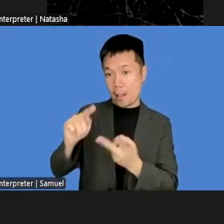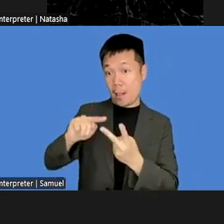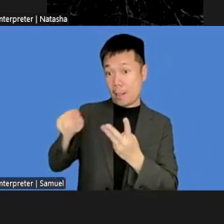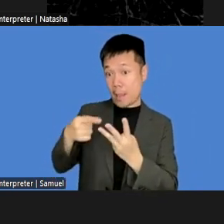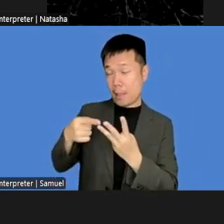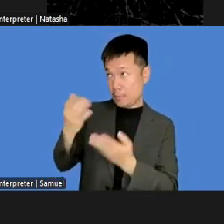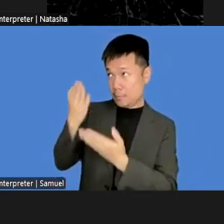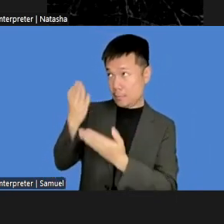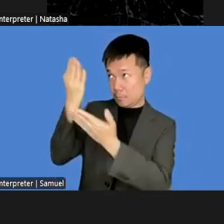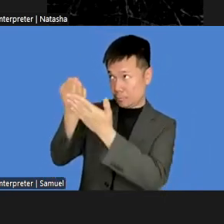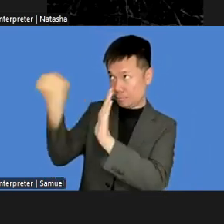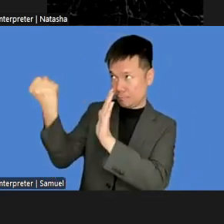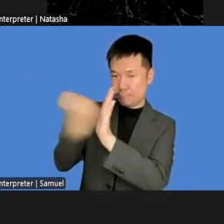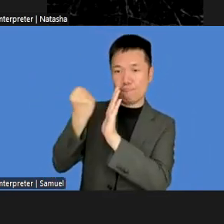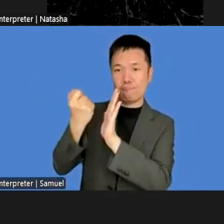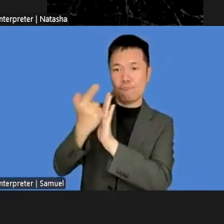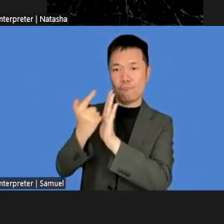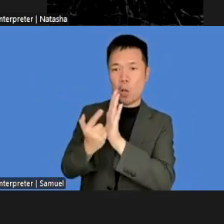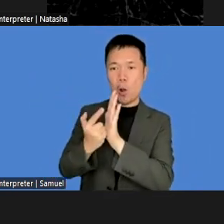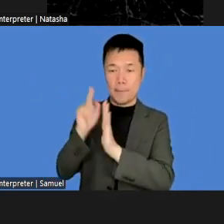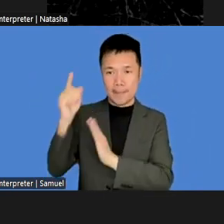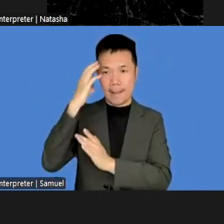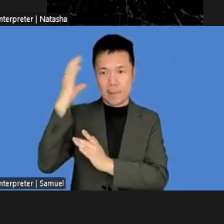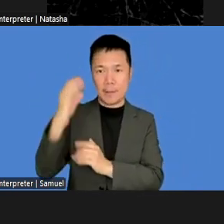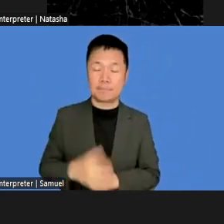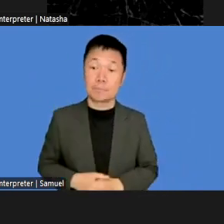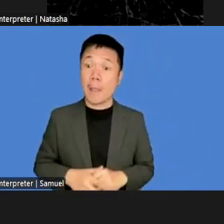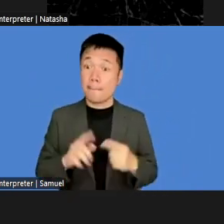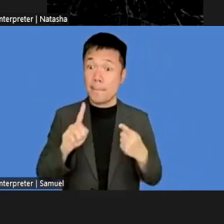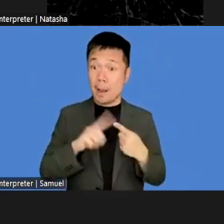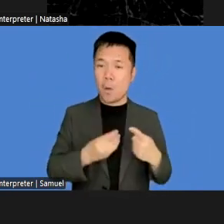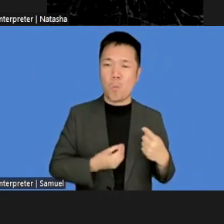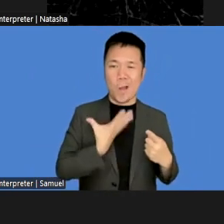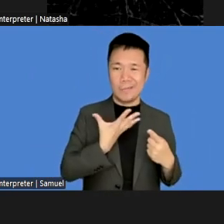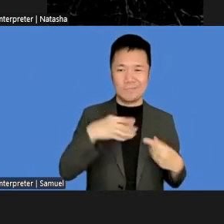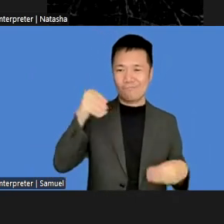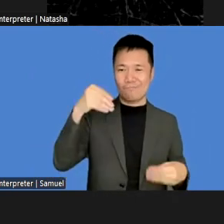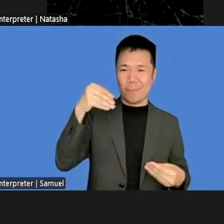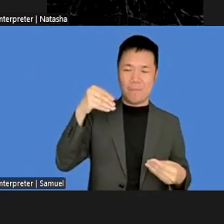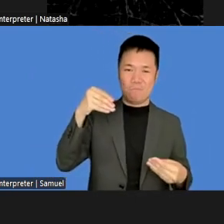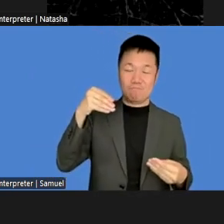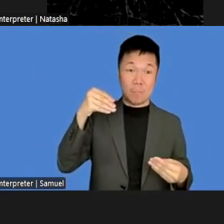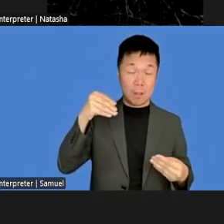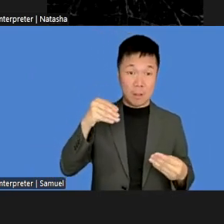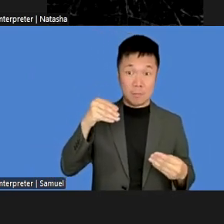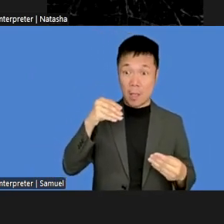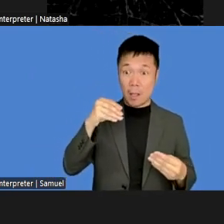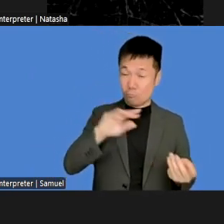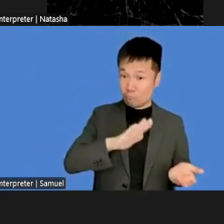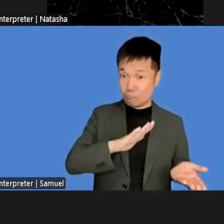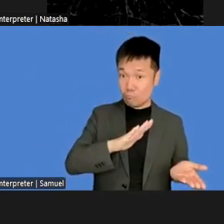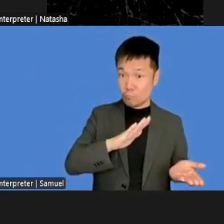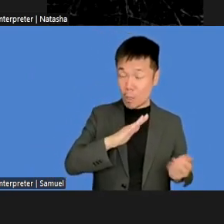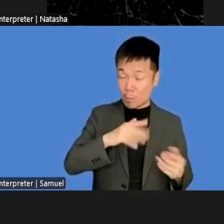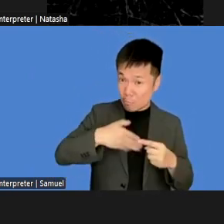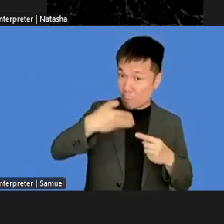In this particular context, it only ever reached the stage of a white paper, and there has not been significant enough consensus. Well,